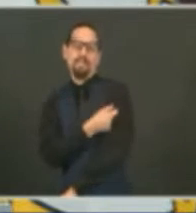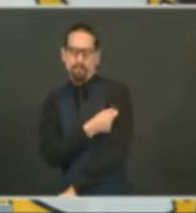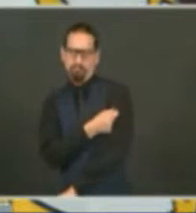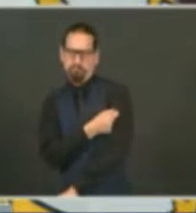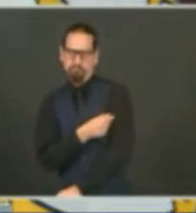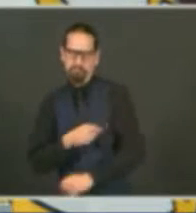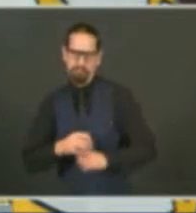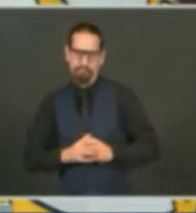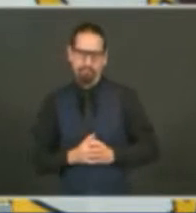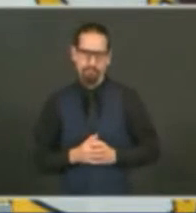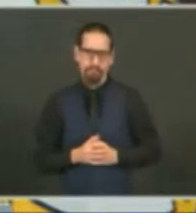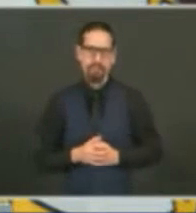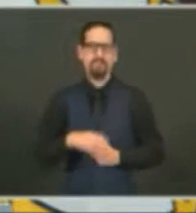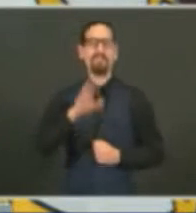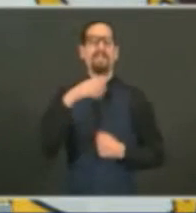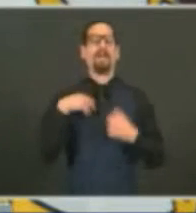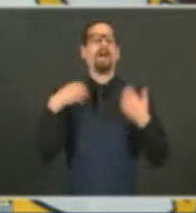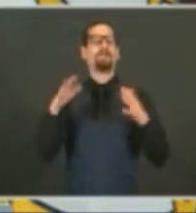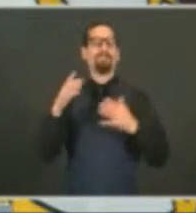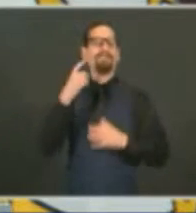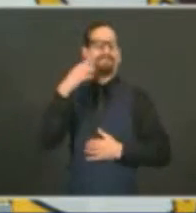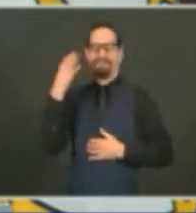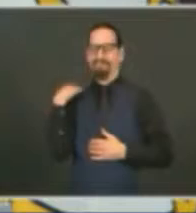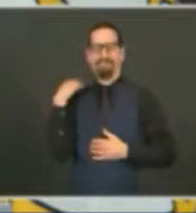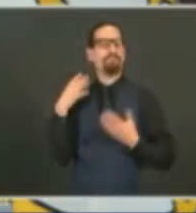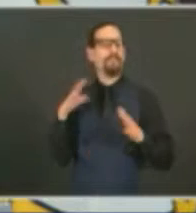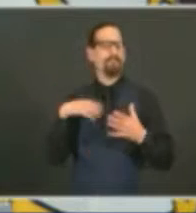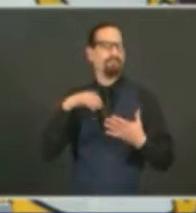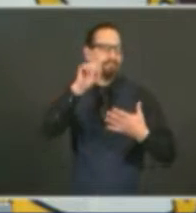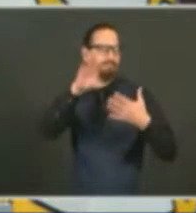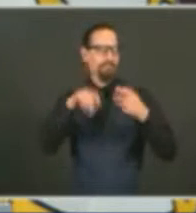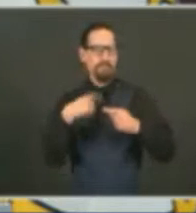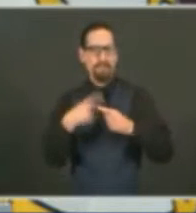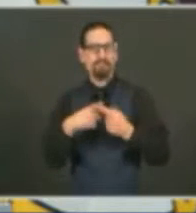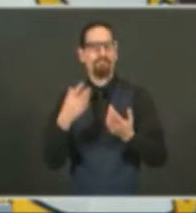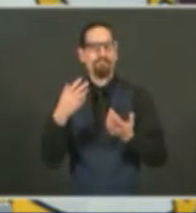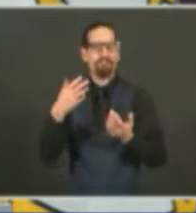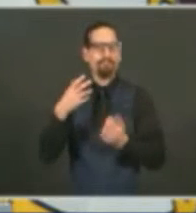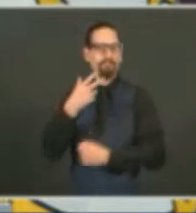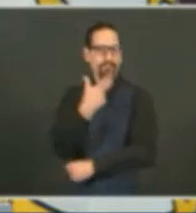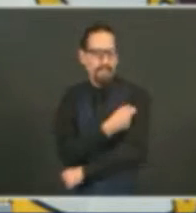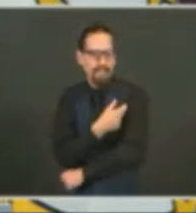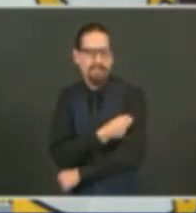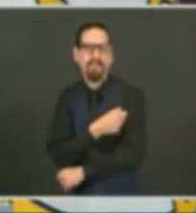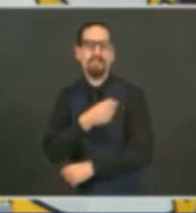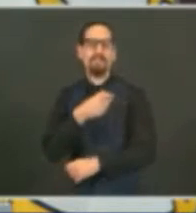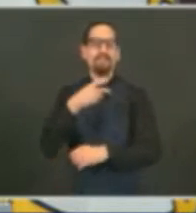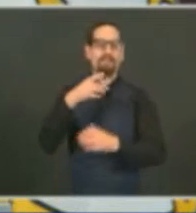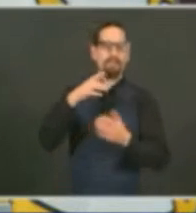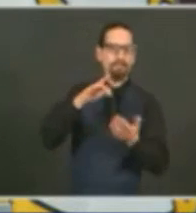As I have said earlier, one way to keep from overwhelming our hospitals is to identify as many cases as